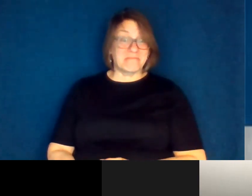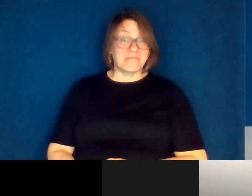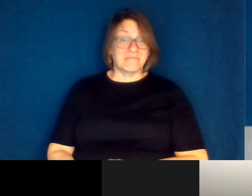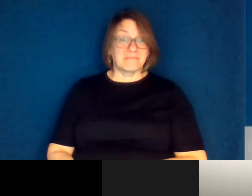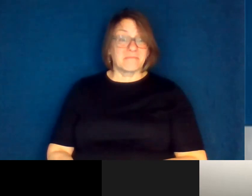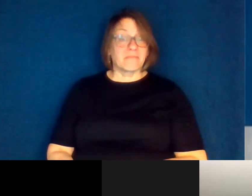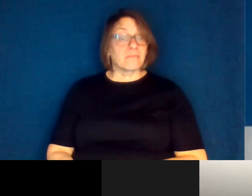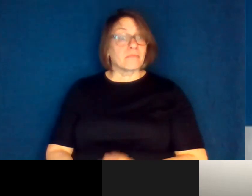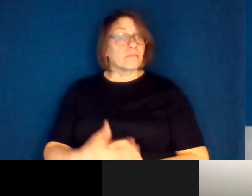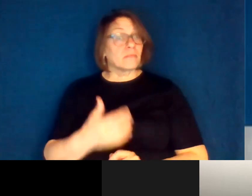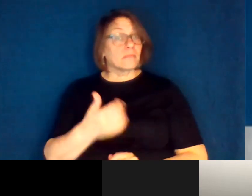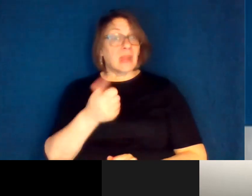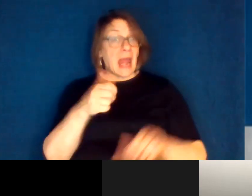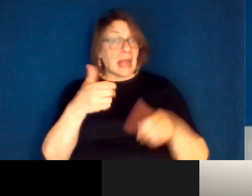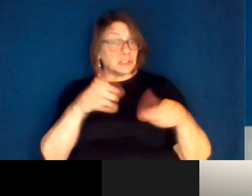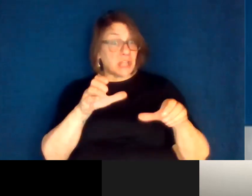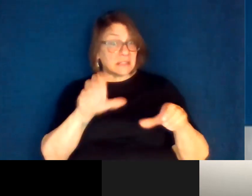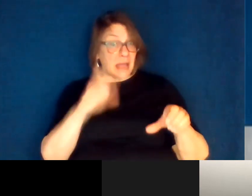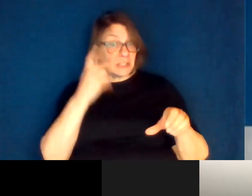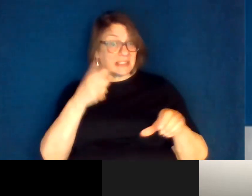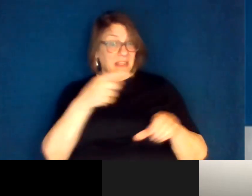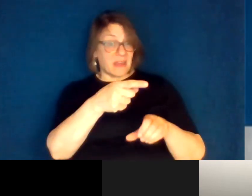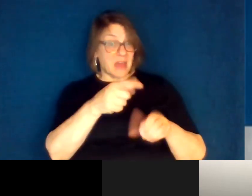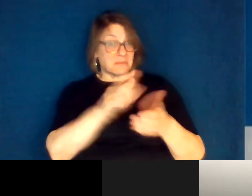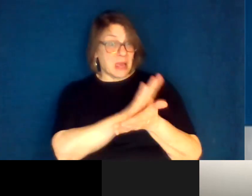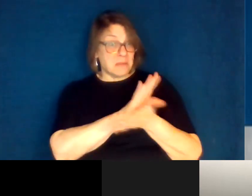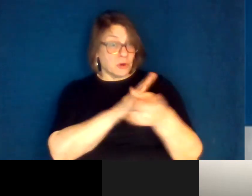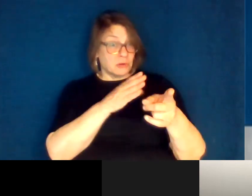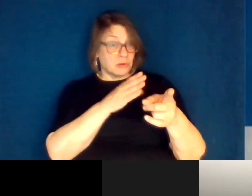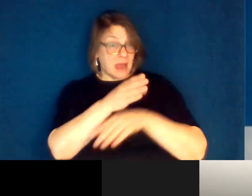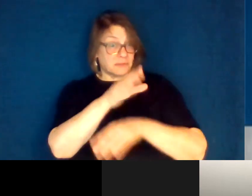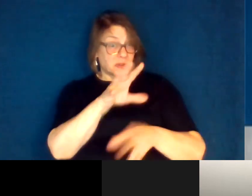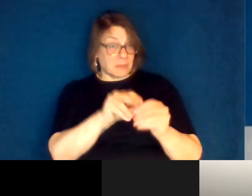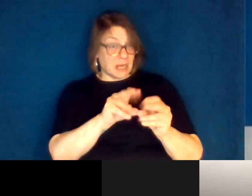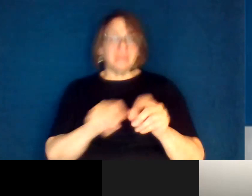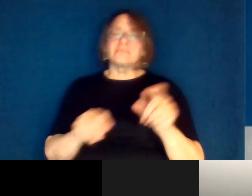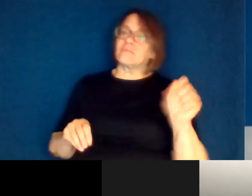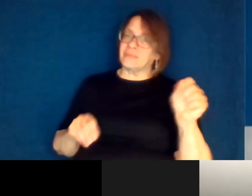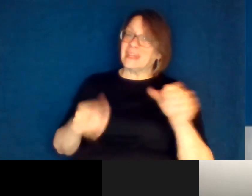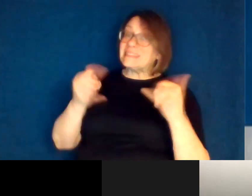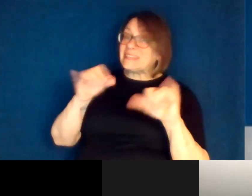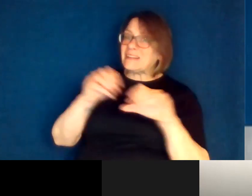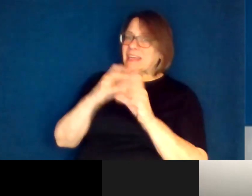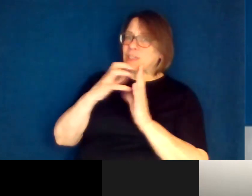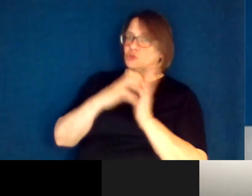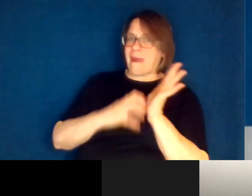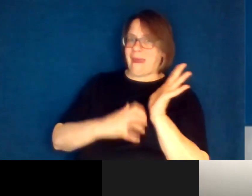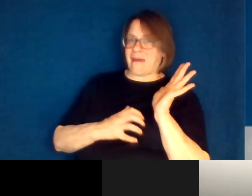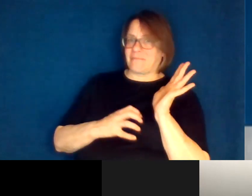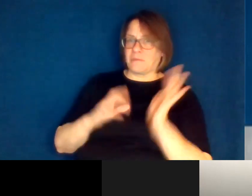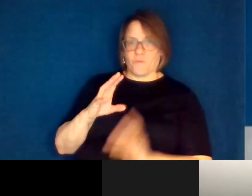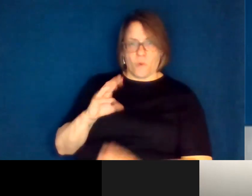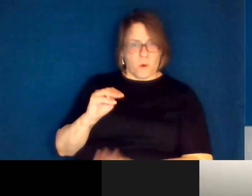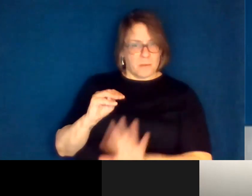Is there by chance I can get a copy of that after the meeting? Sure. It is in draft form, some of this draft language.